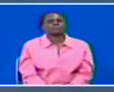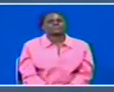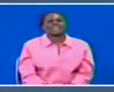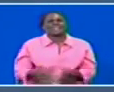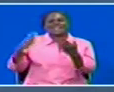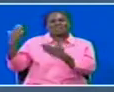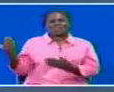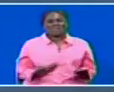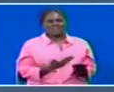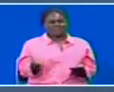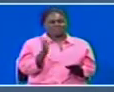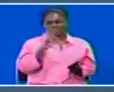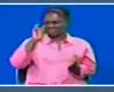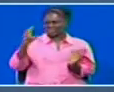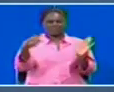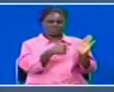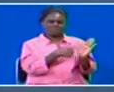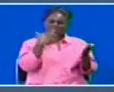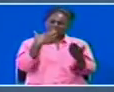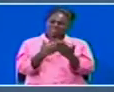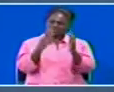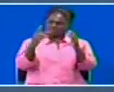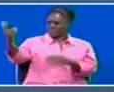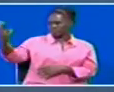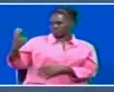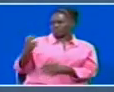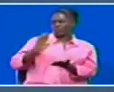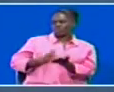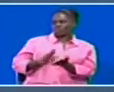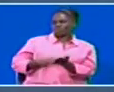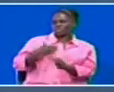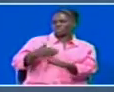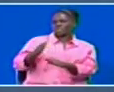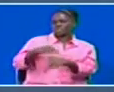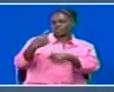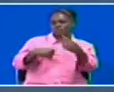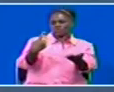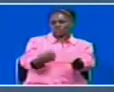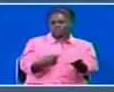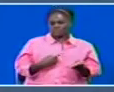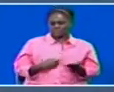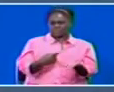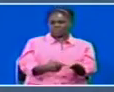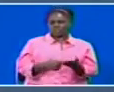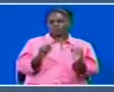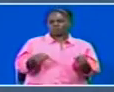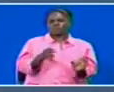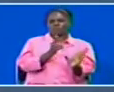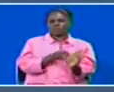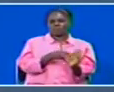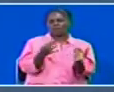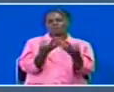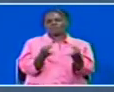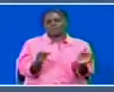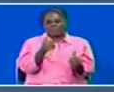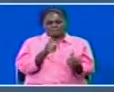All right, welcome back to Checkpoint. We thank you for staying with us. Keep your comments coming in. The hashtag is Checkpoint, our discussion. You can weigh in. Please feel free to do